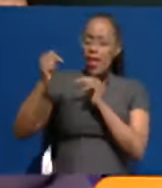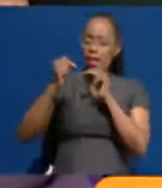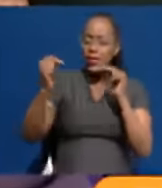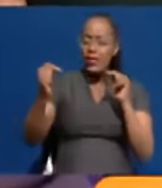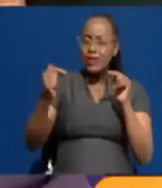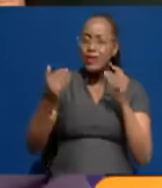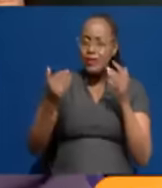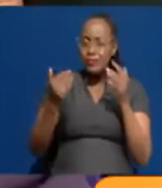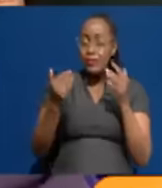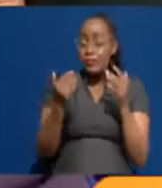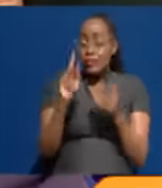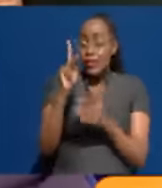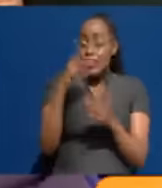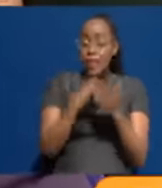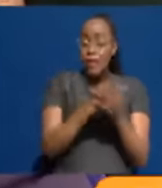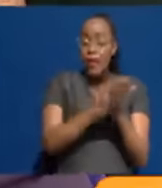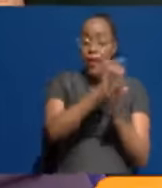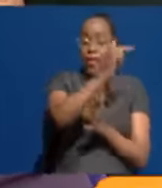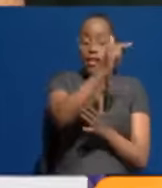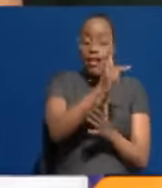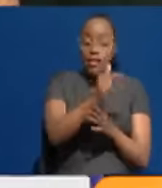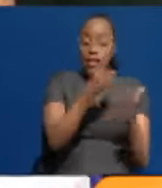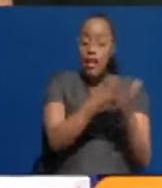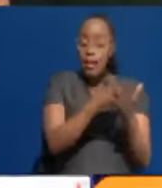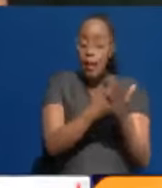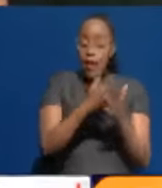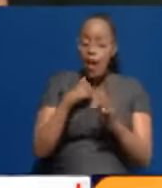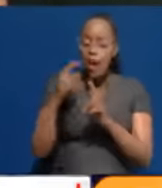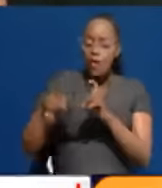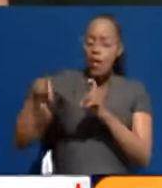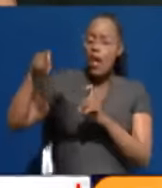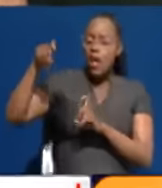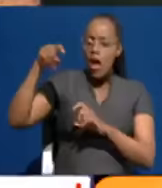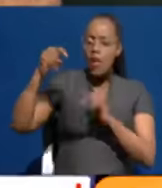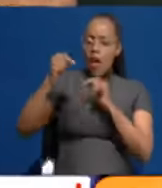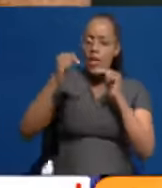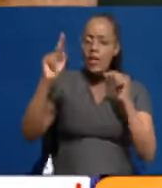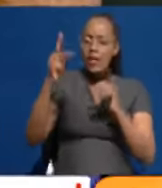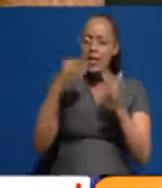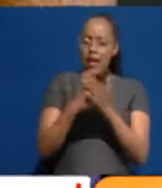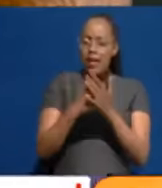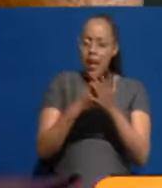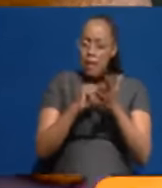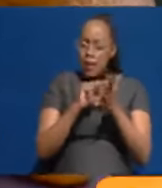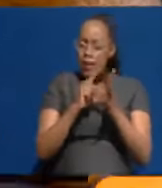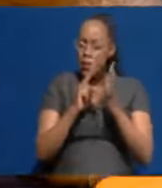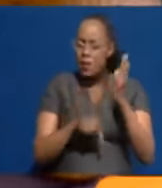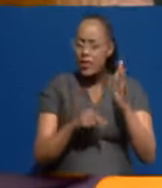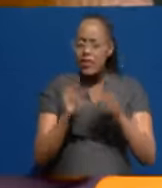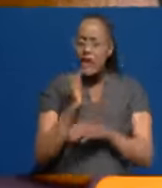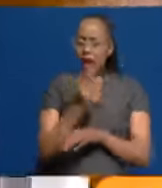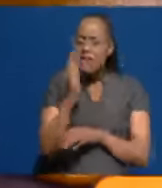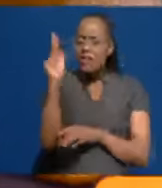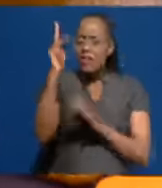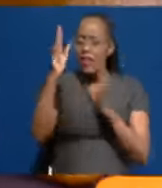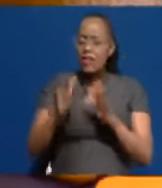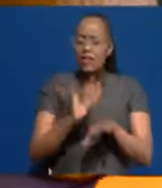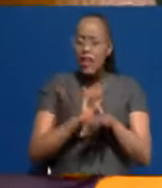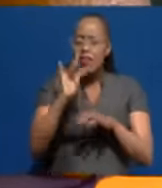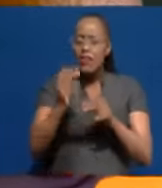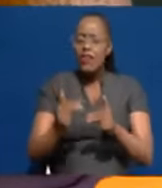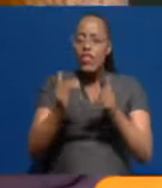shilling, and the Tanzanian shilling has also appreciated against the Kenya shilling. Does that mean that it's only us that are affected by